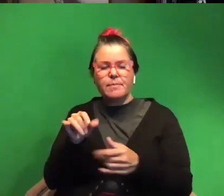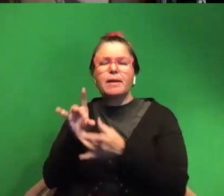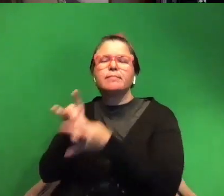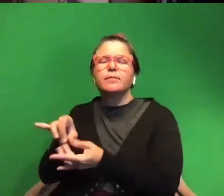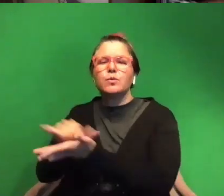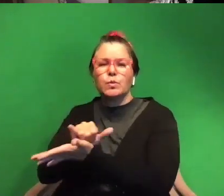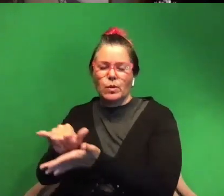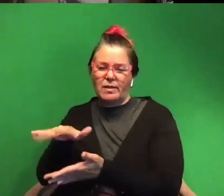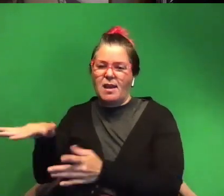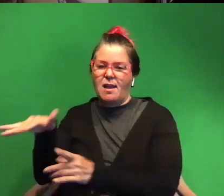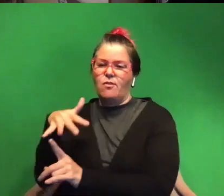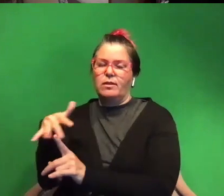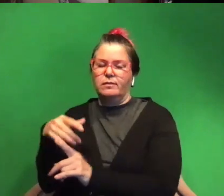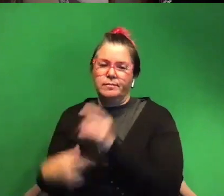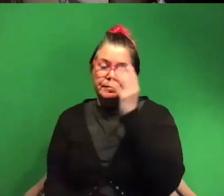around it.